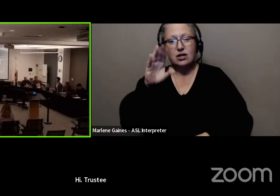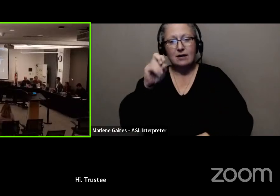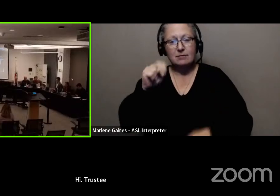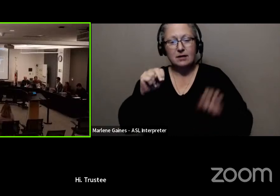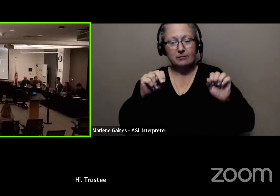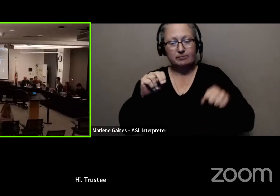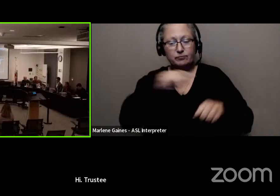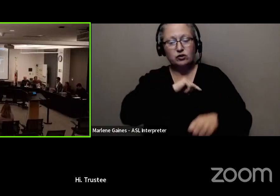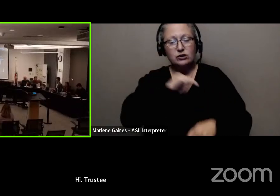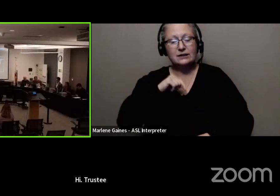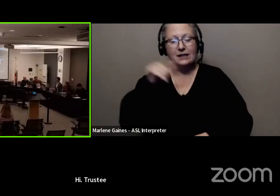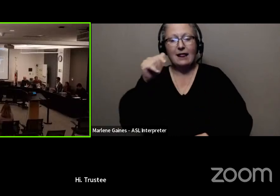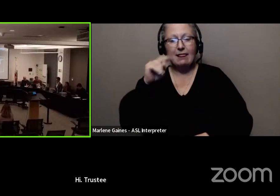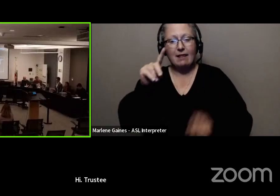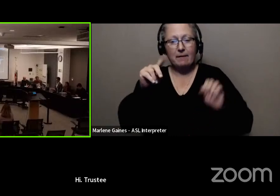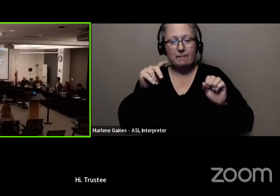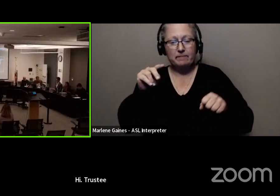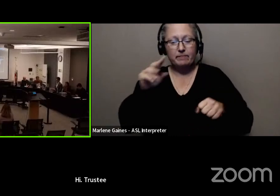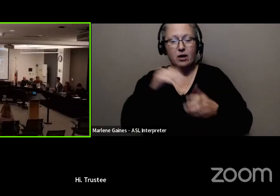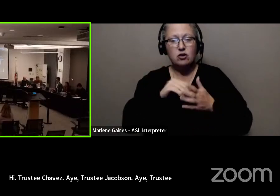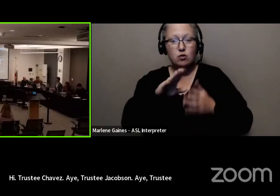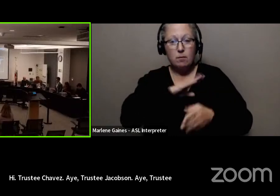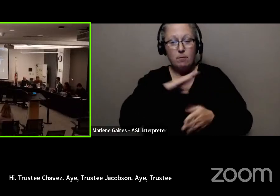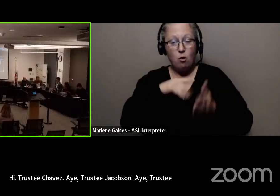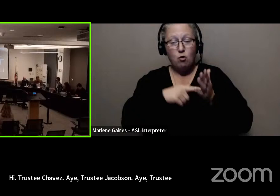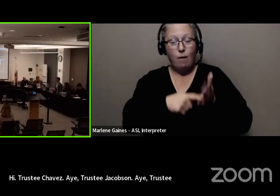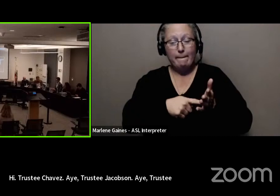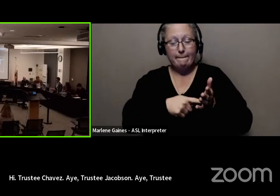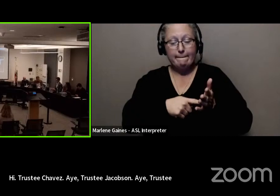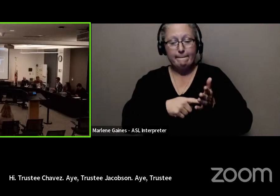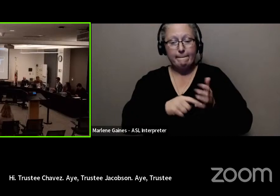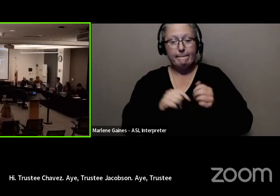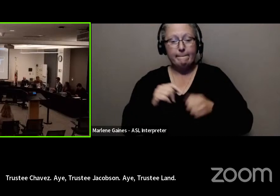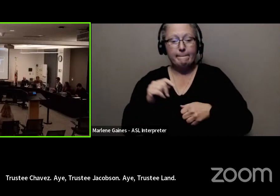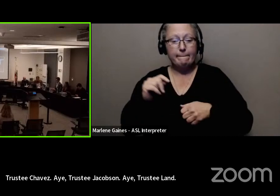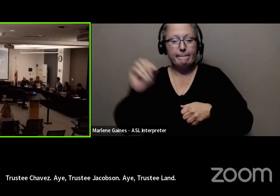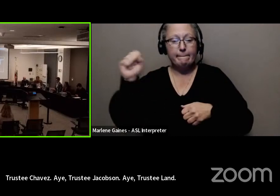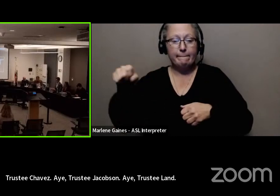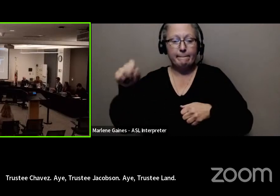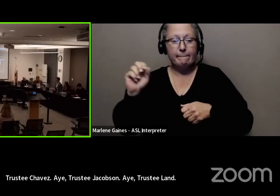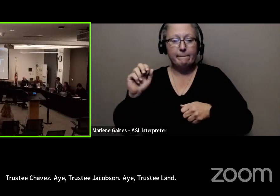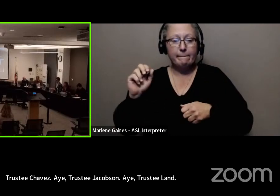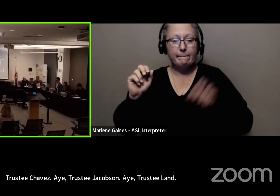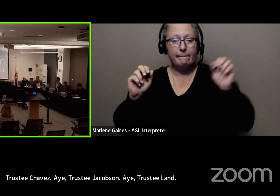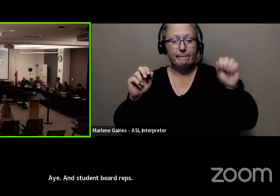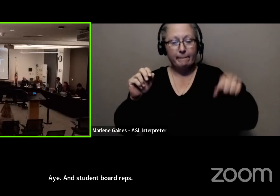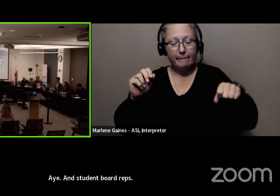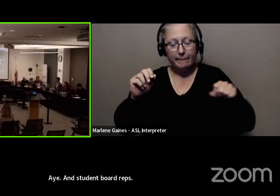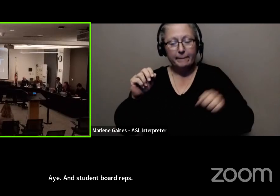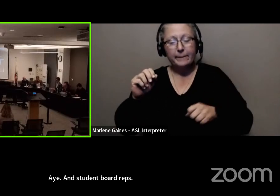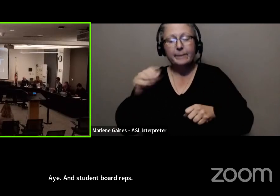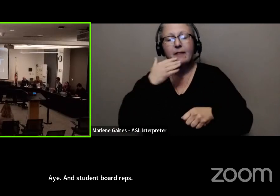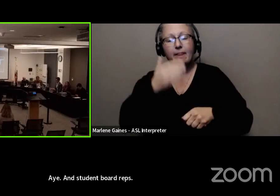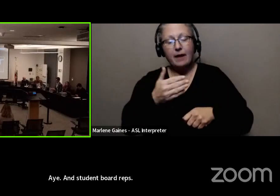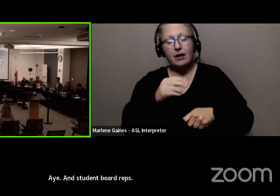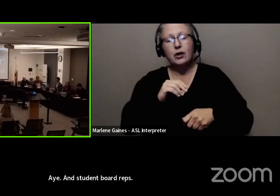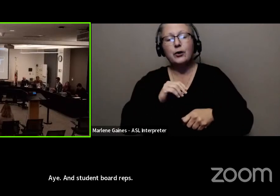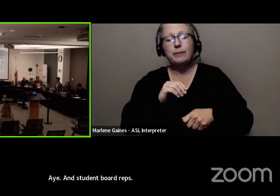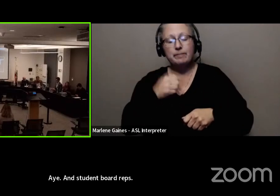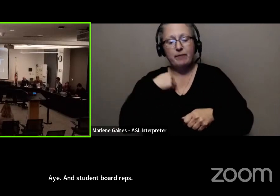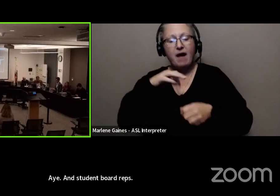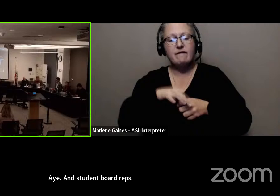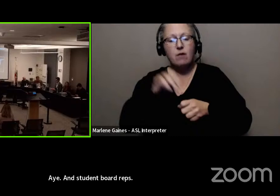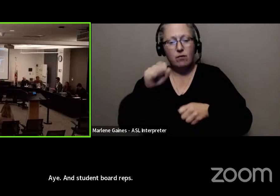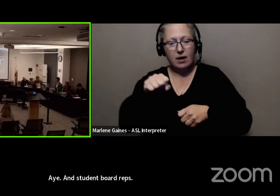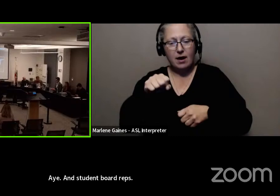Aye. Trustee Land? Aye. And student board reps? Aye. Aye. Thank you. And I